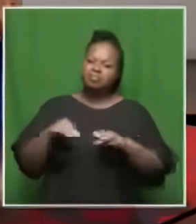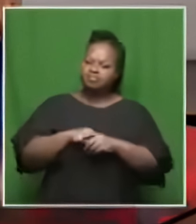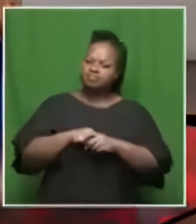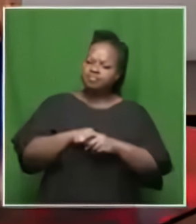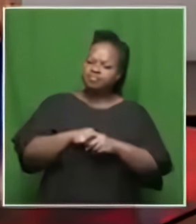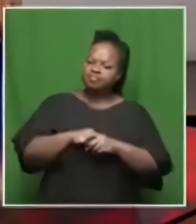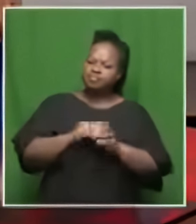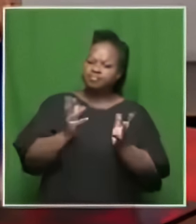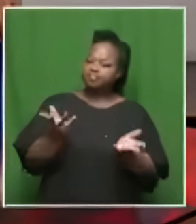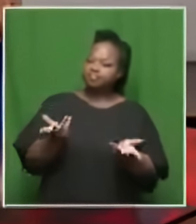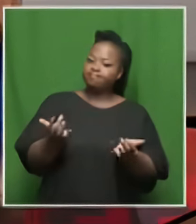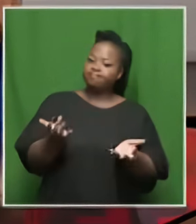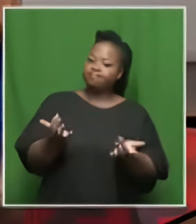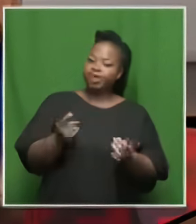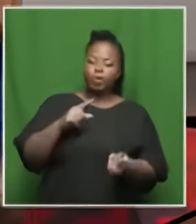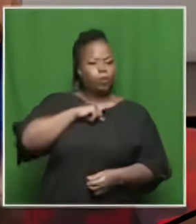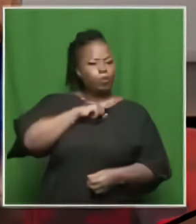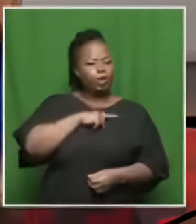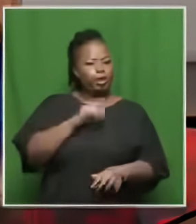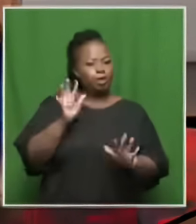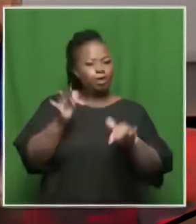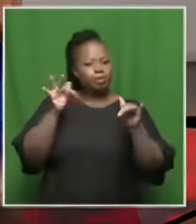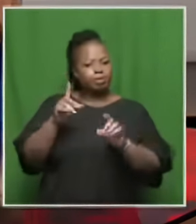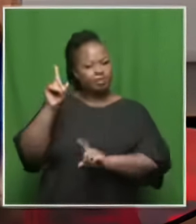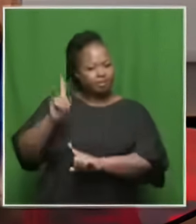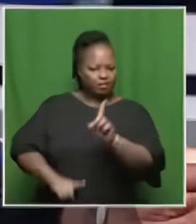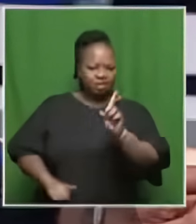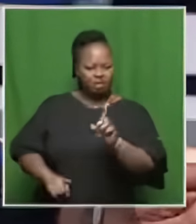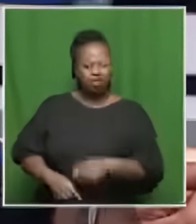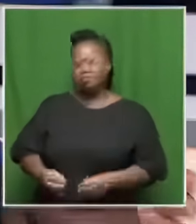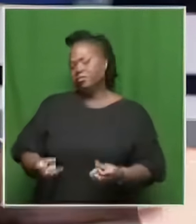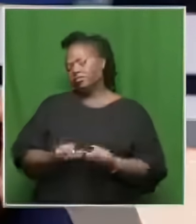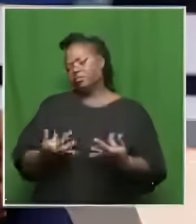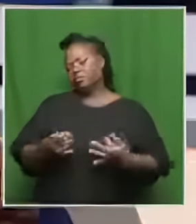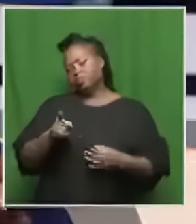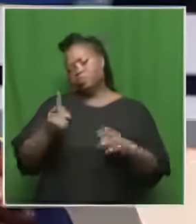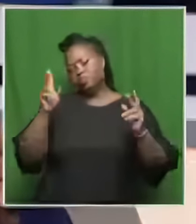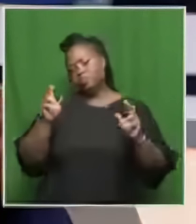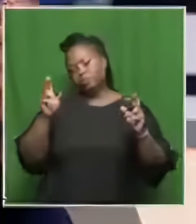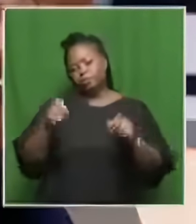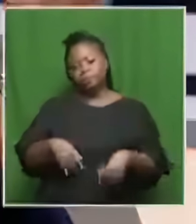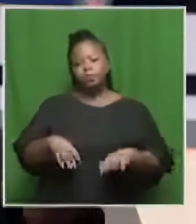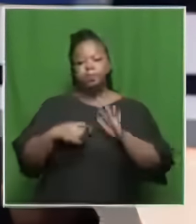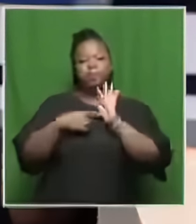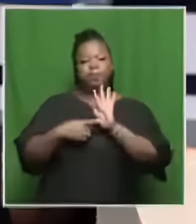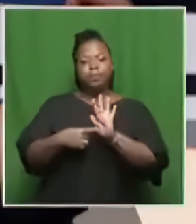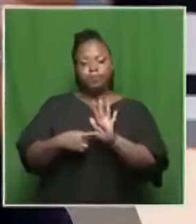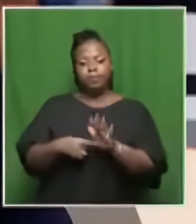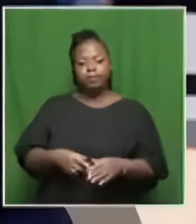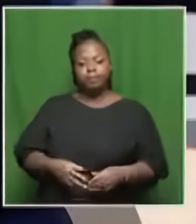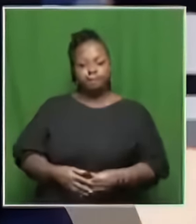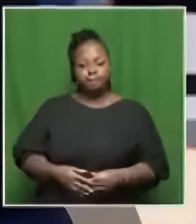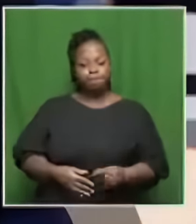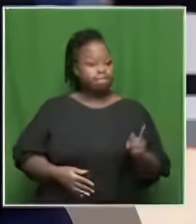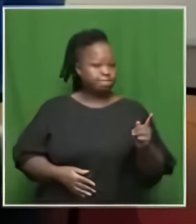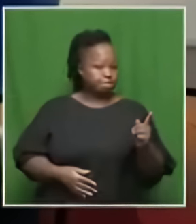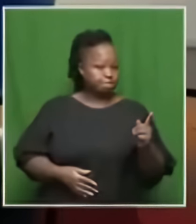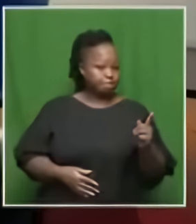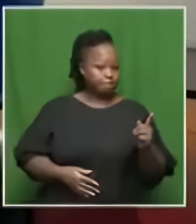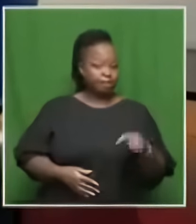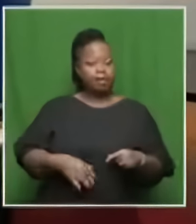here? Why has Parliament failed in dealing with many of these issues? If you look at, for example, the turf wars